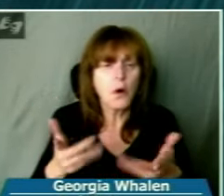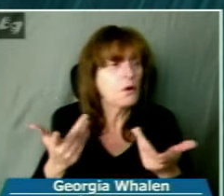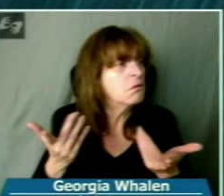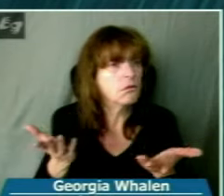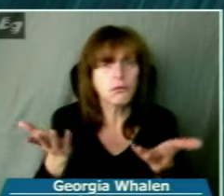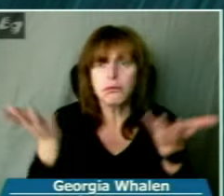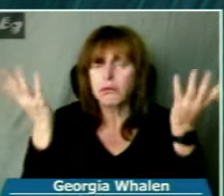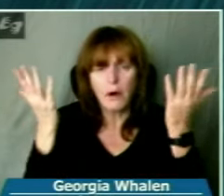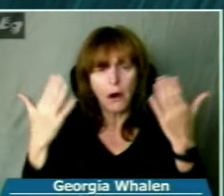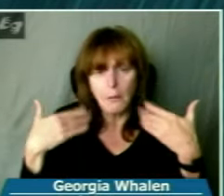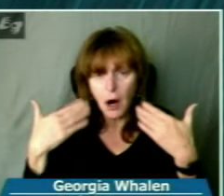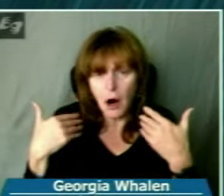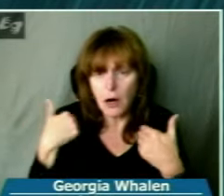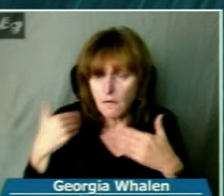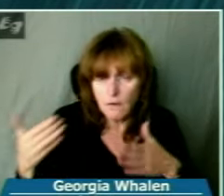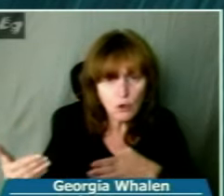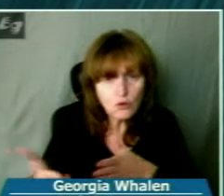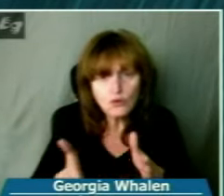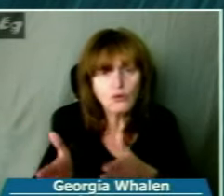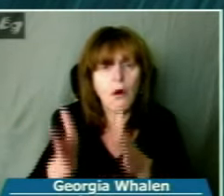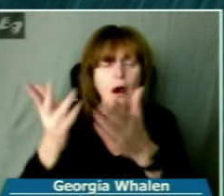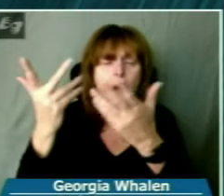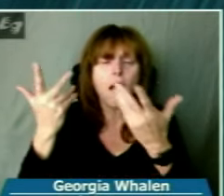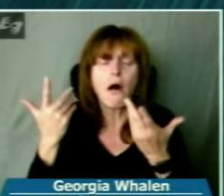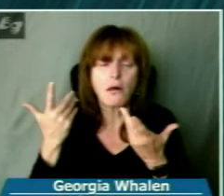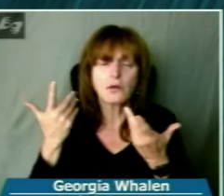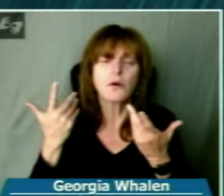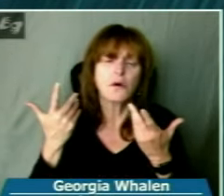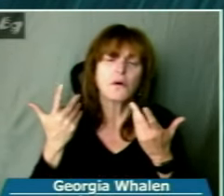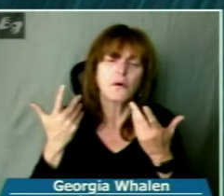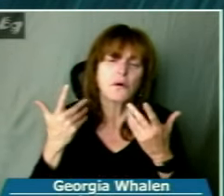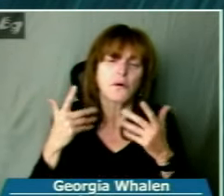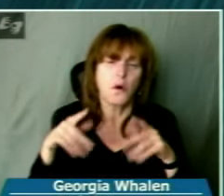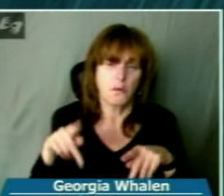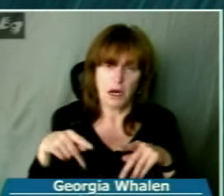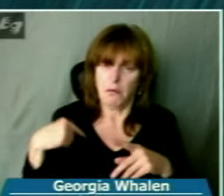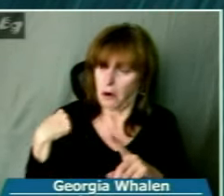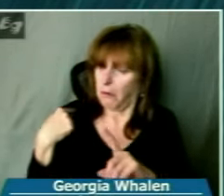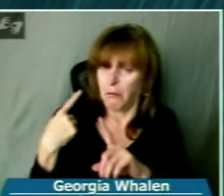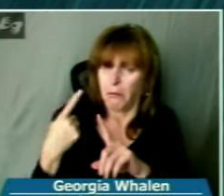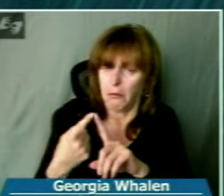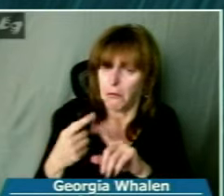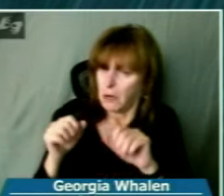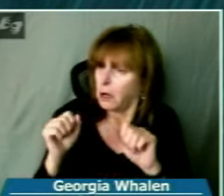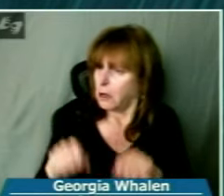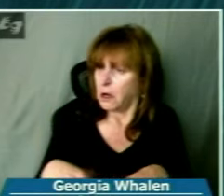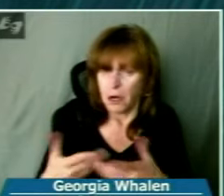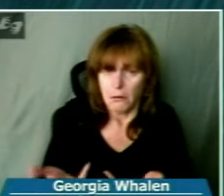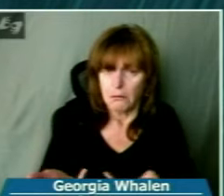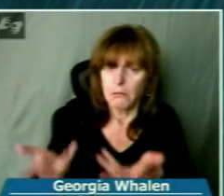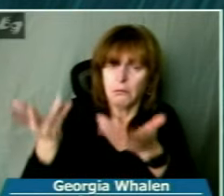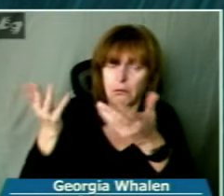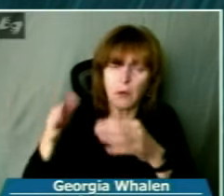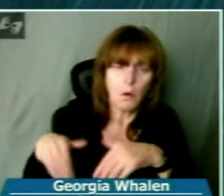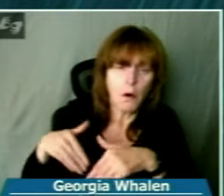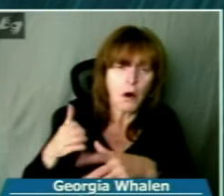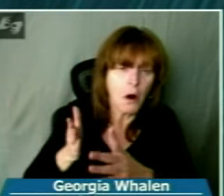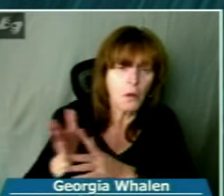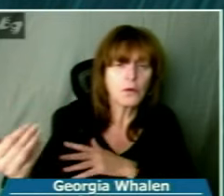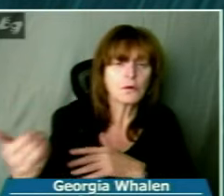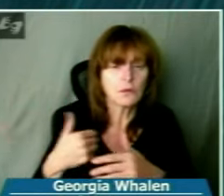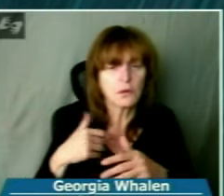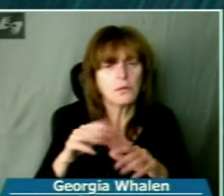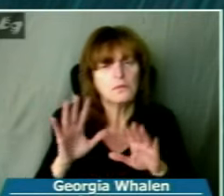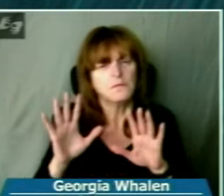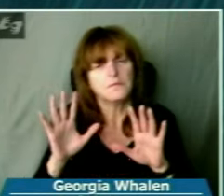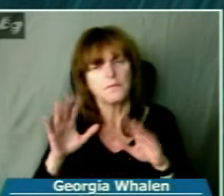and have been open, you know, all the way through in terms of people getting access to that. So what we didn't want to do is open up a street and make